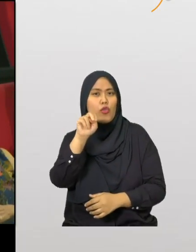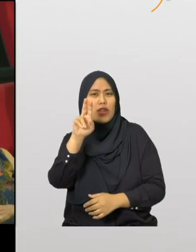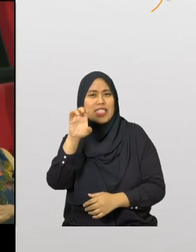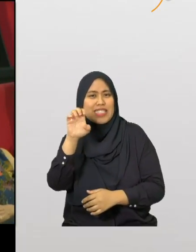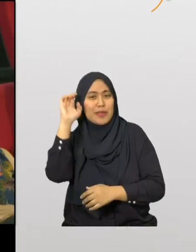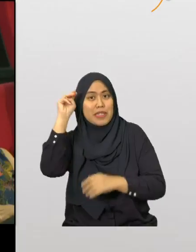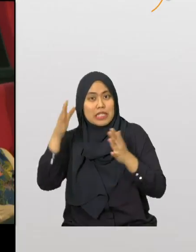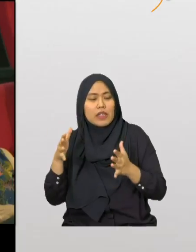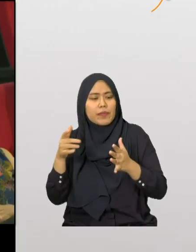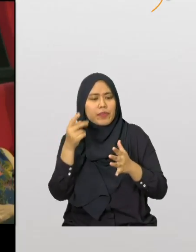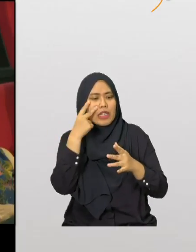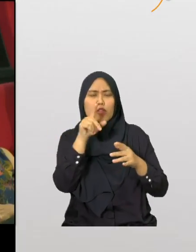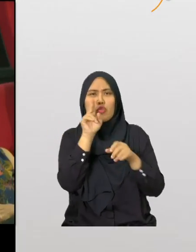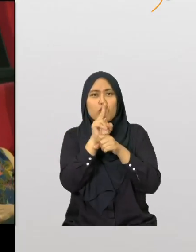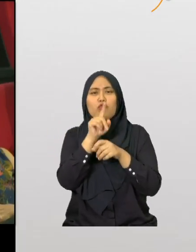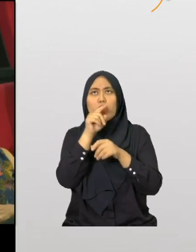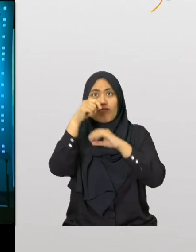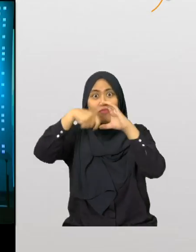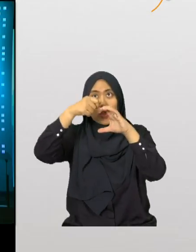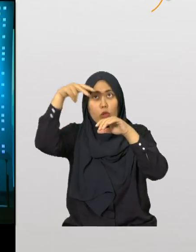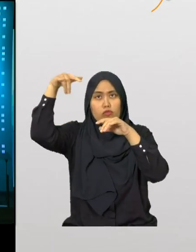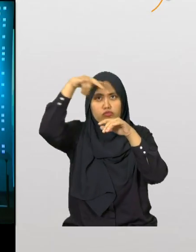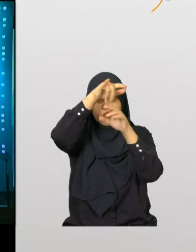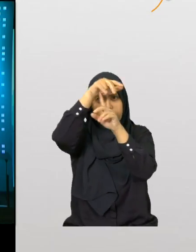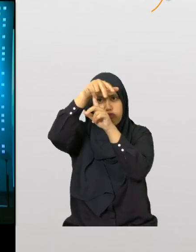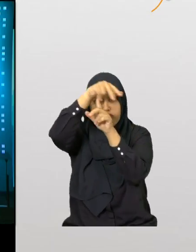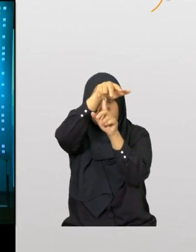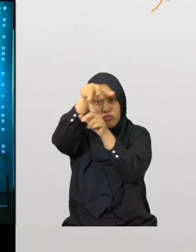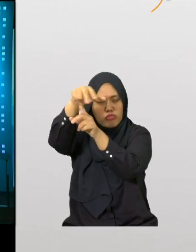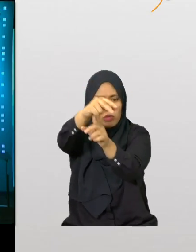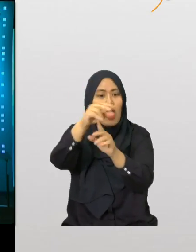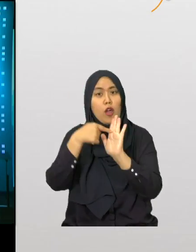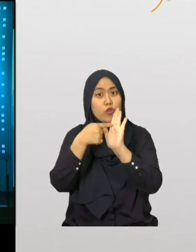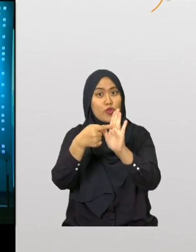using a drone. Real life, not CGI. Let me show you the video.